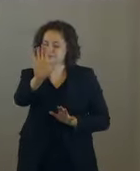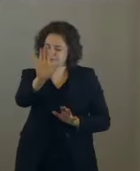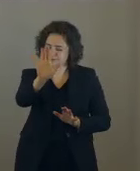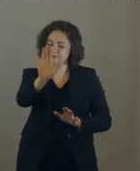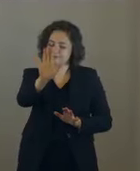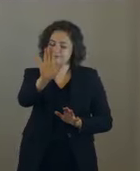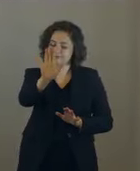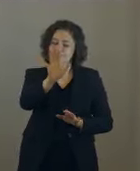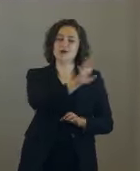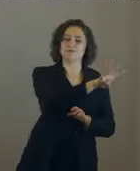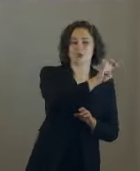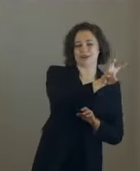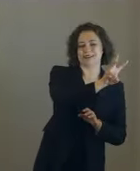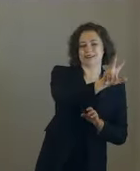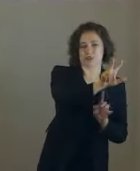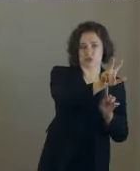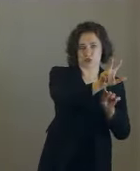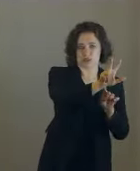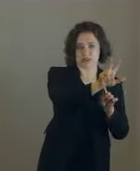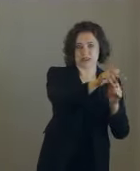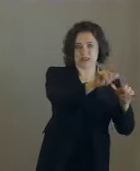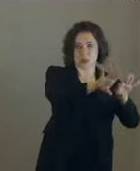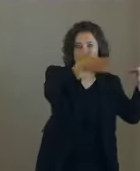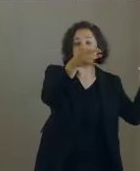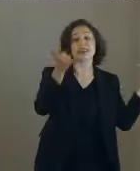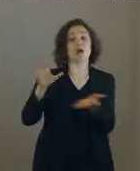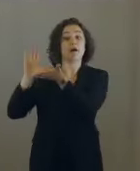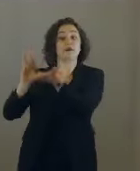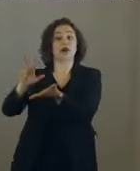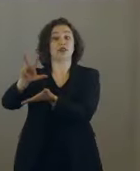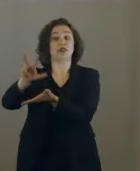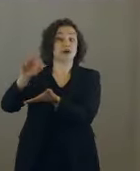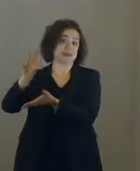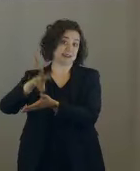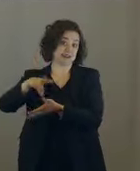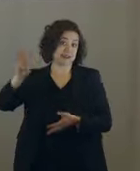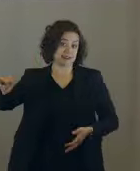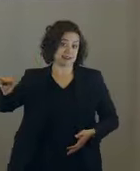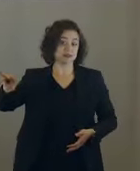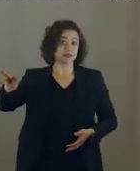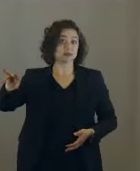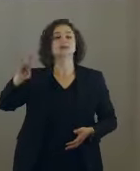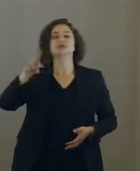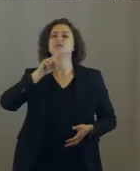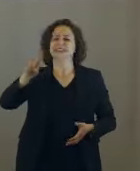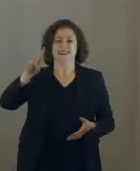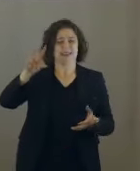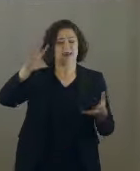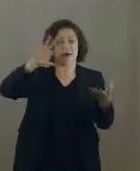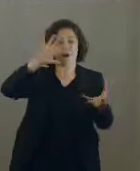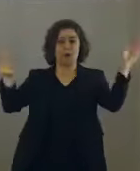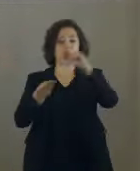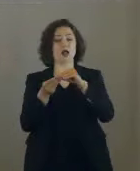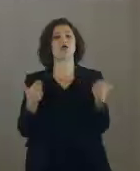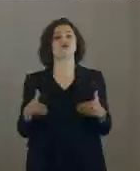was 463, and that's decreased to 366. So overall, this has been a